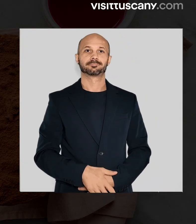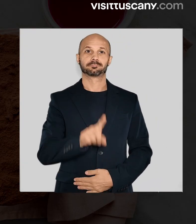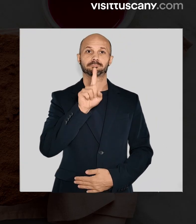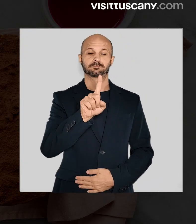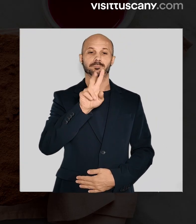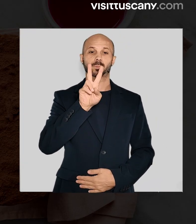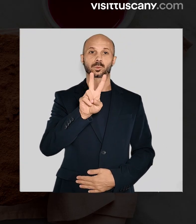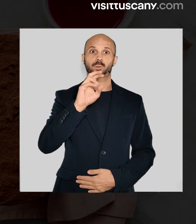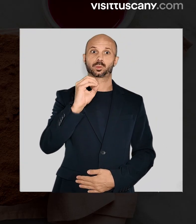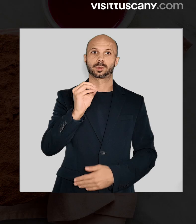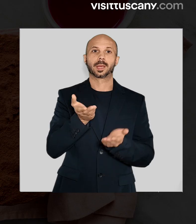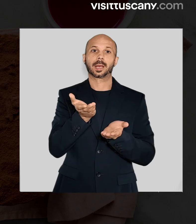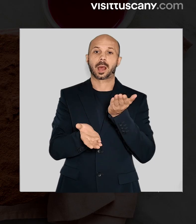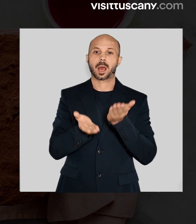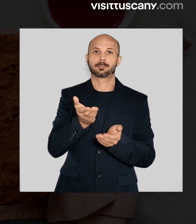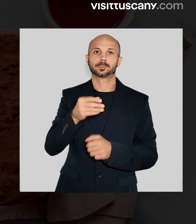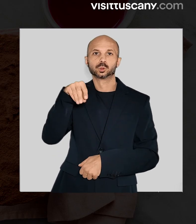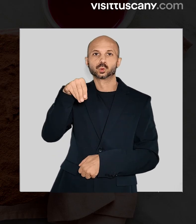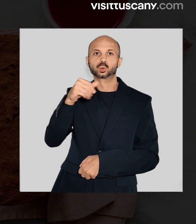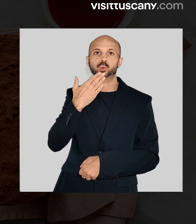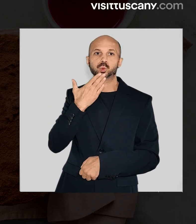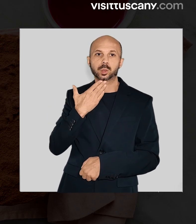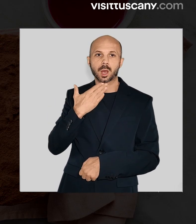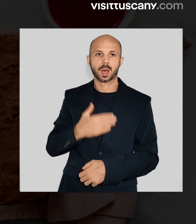500 milliliters of whole milk,